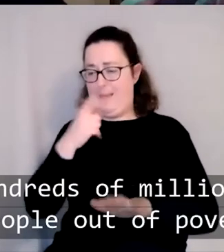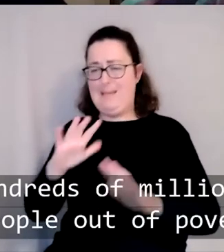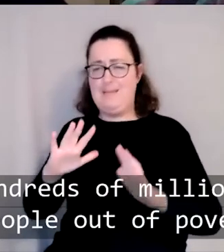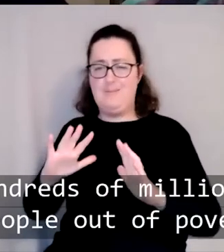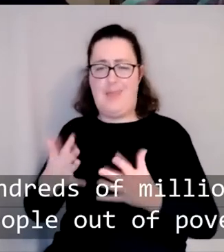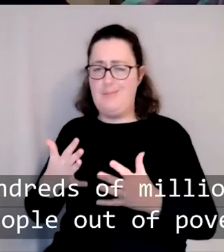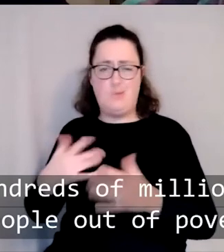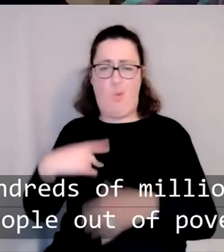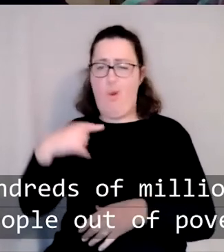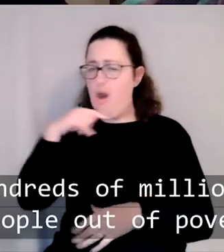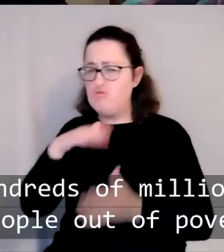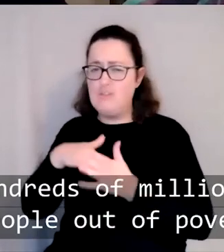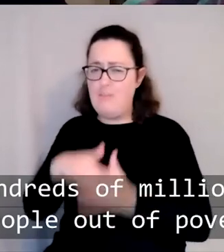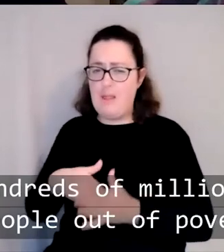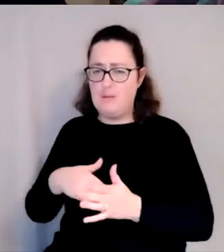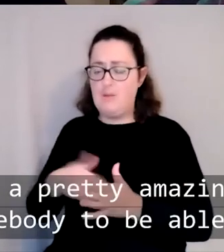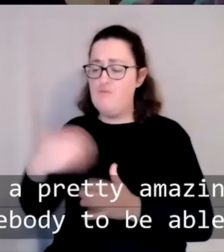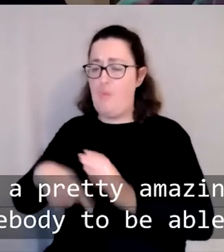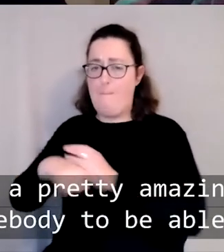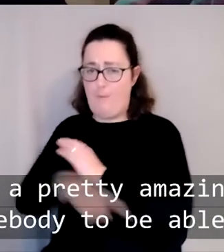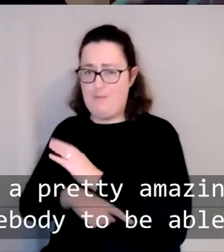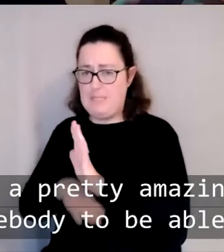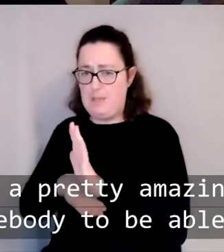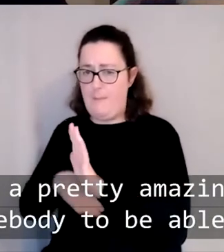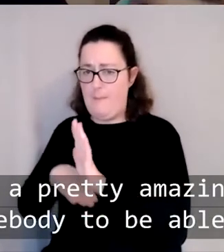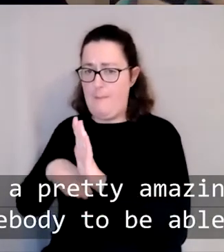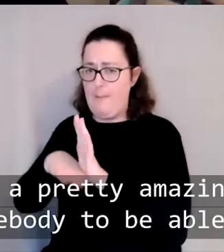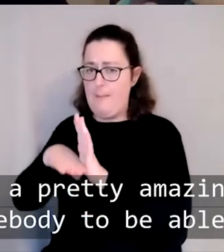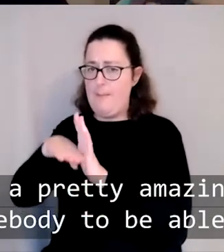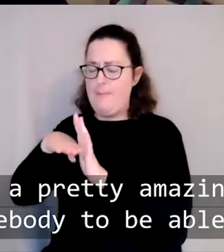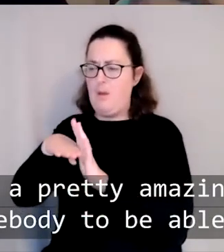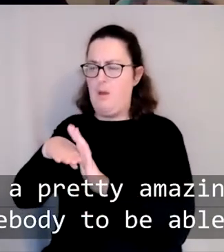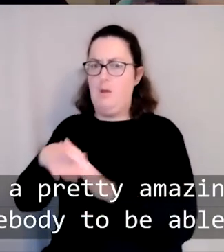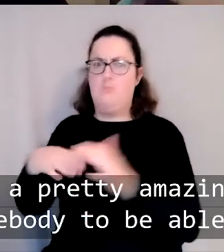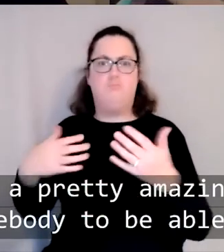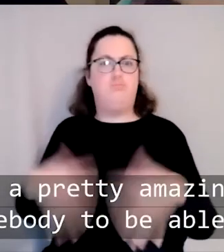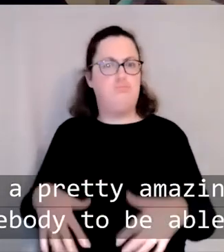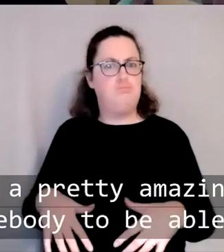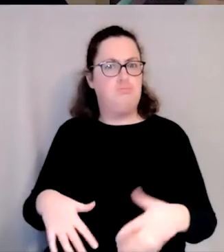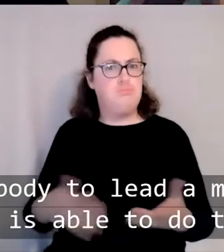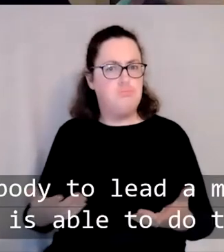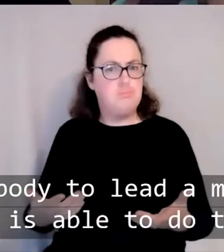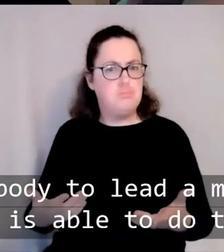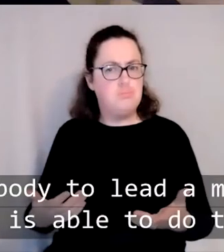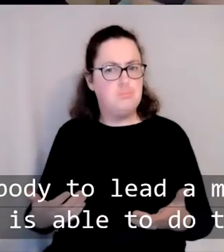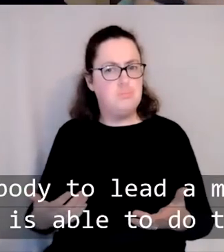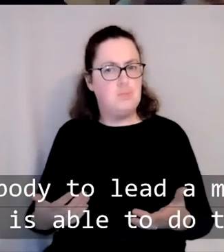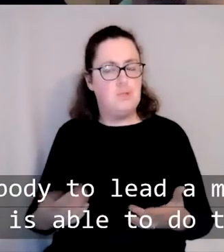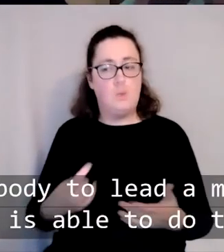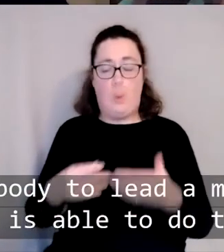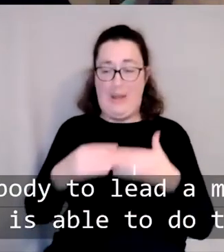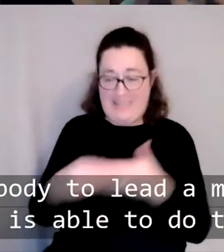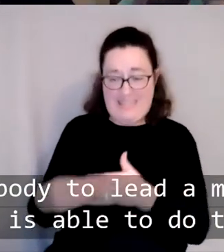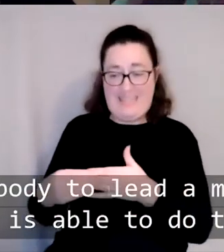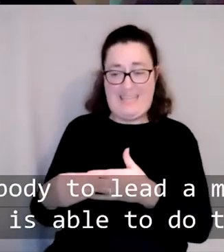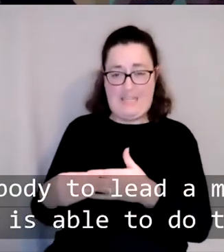tens, hundreds of millions of people out of poverty. Well, that is a pretty amazing thing for somebody to be able to do, or somebody to lead a